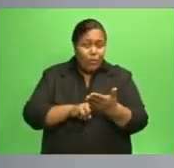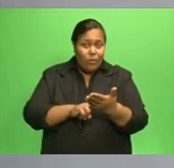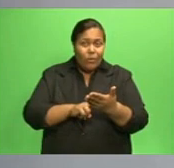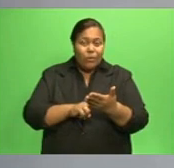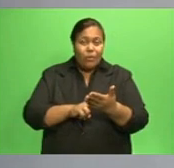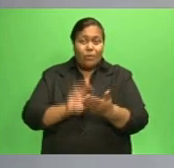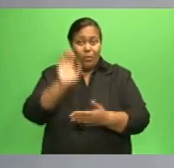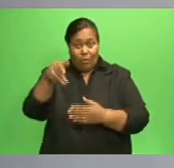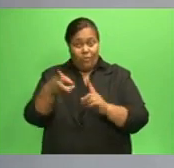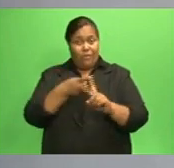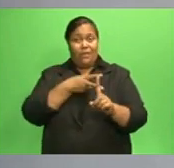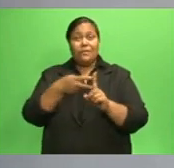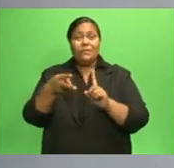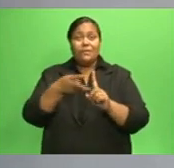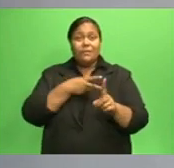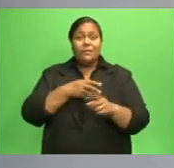cases,